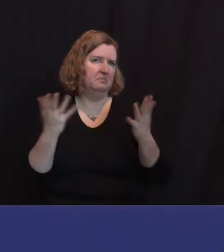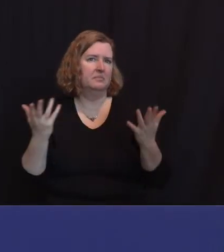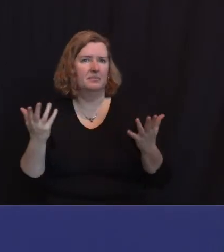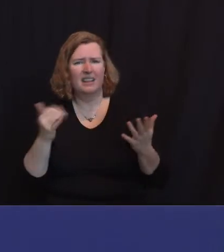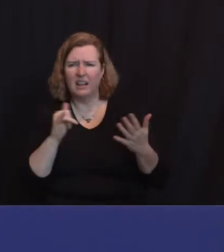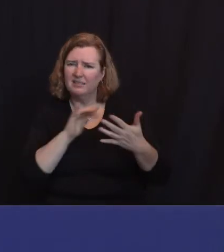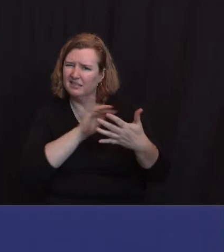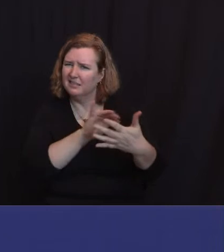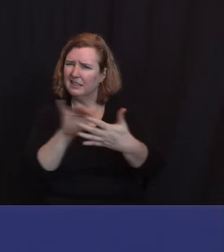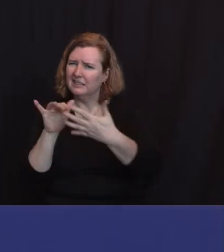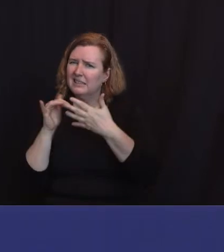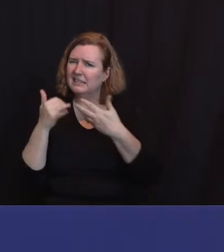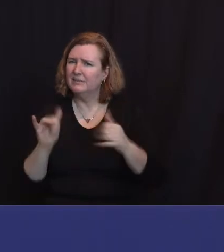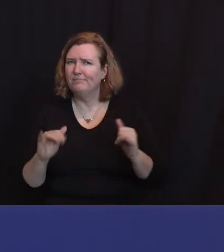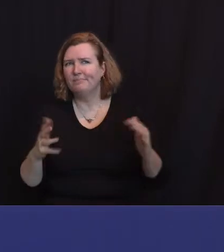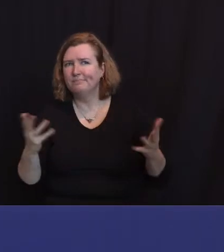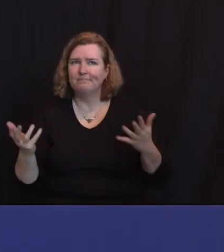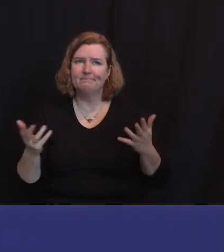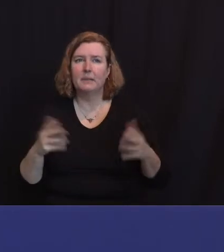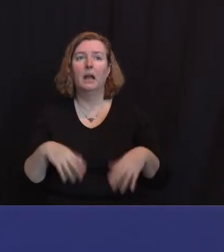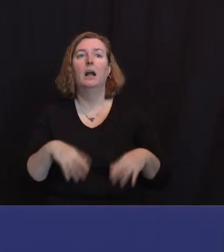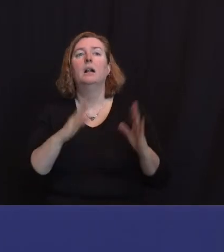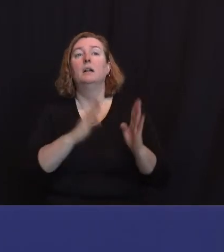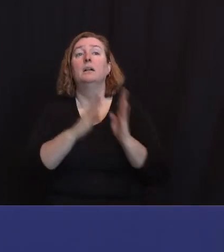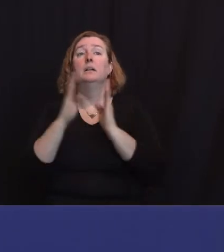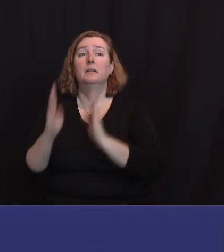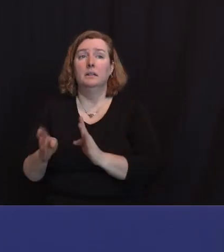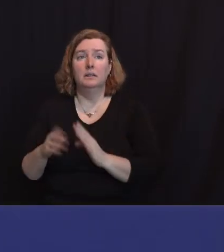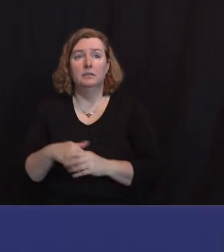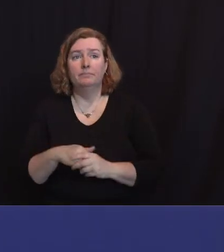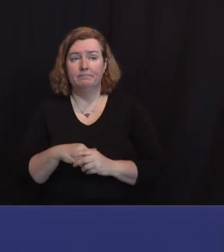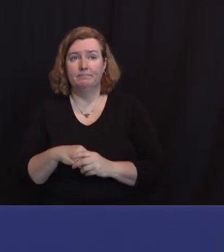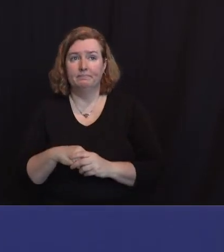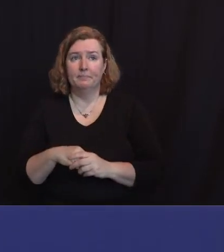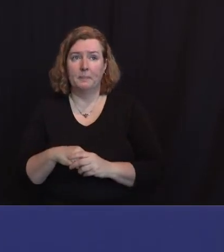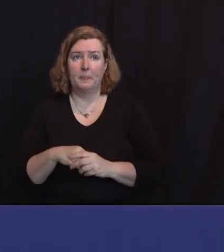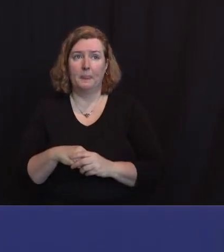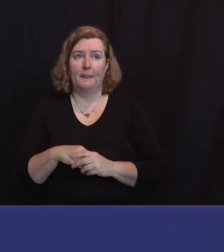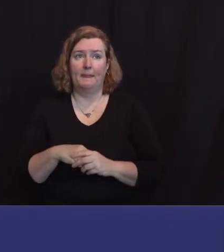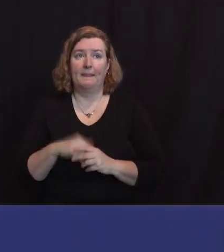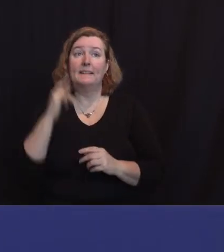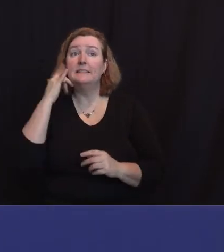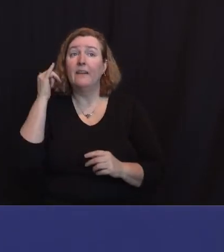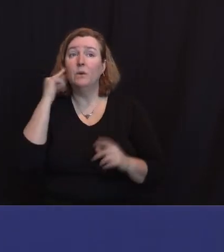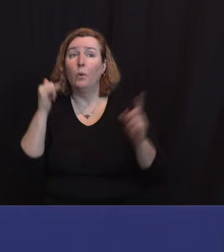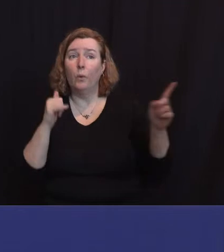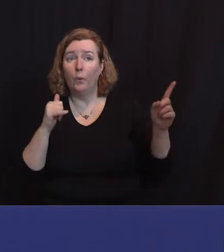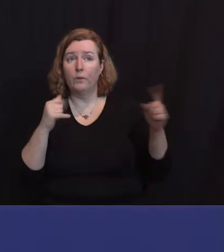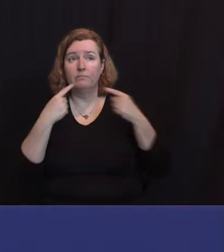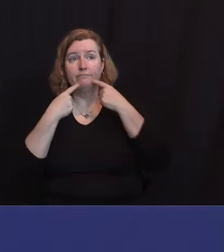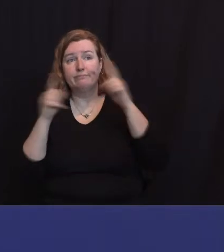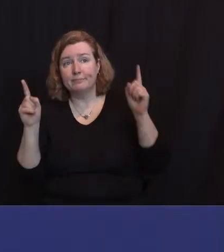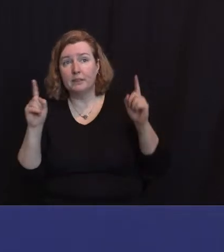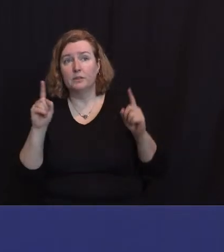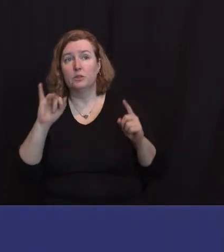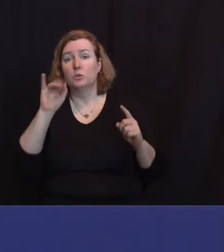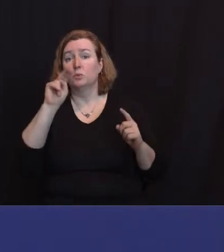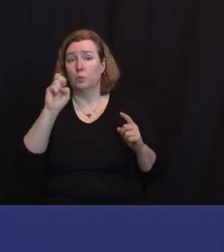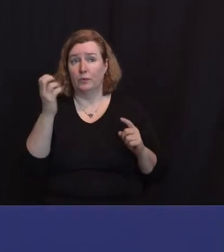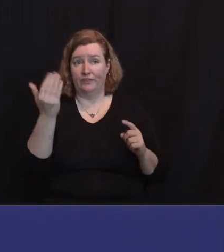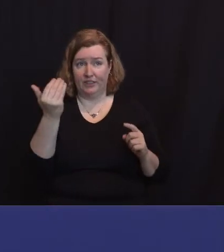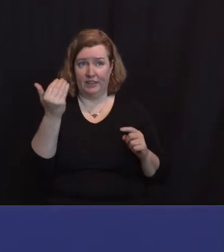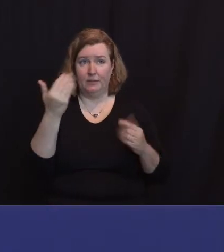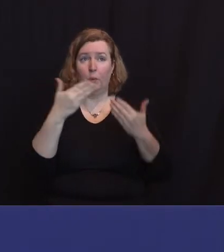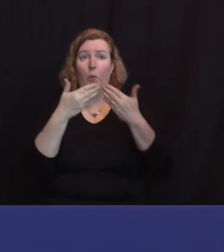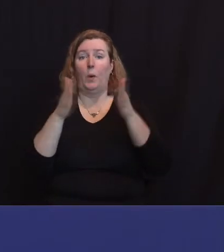afternoon, Governor. Governor, California set a June 15 as a date to fully reopen the economy if hospitalizations remain low and the vaccine